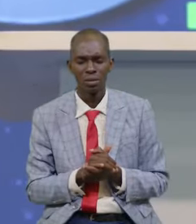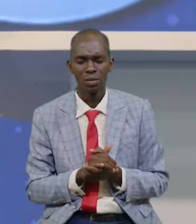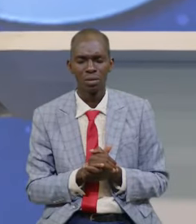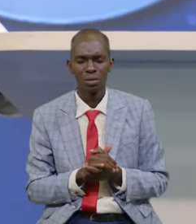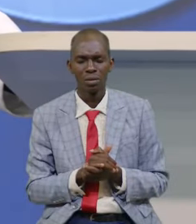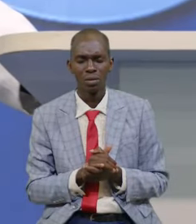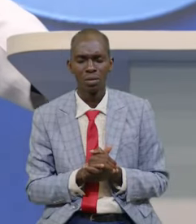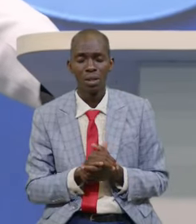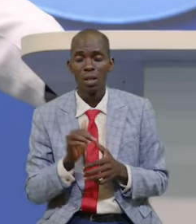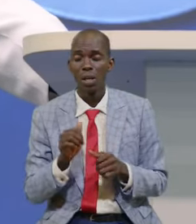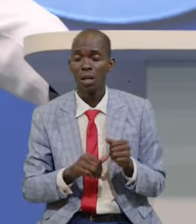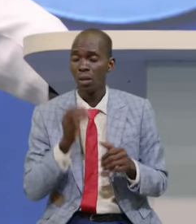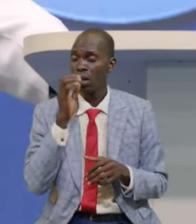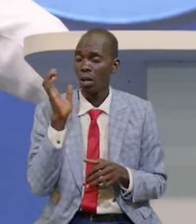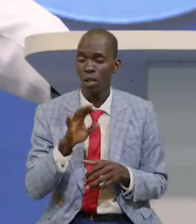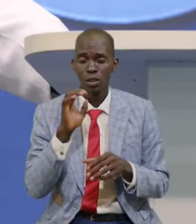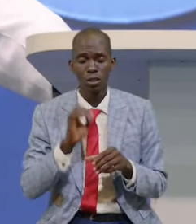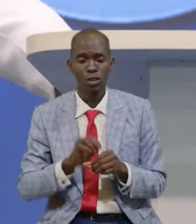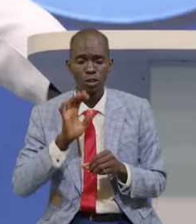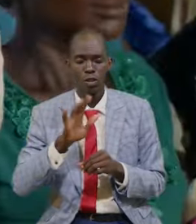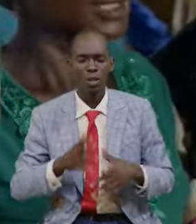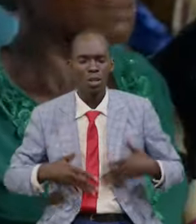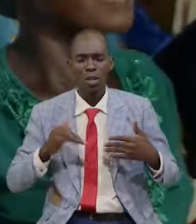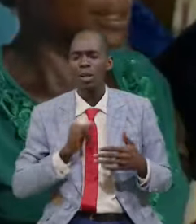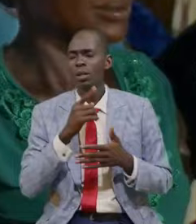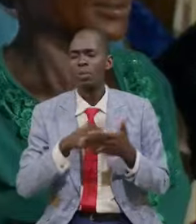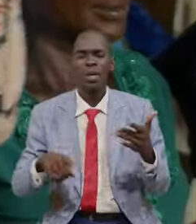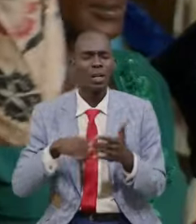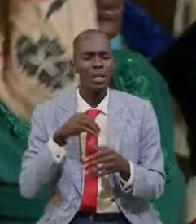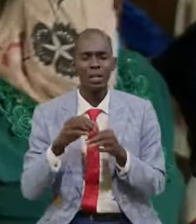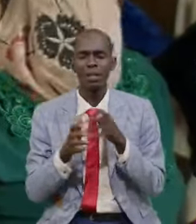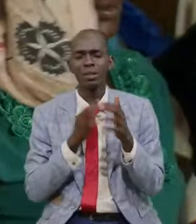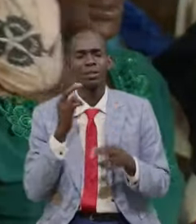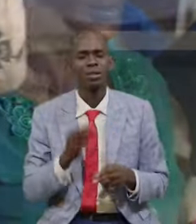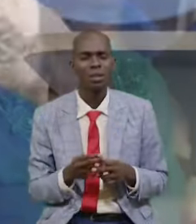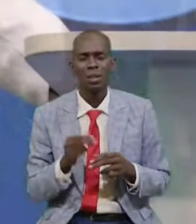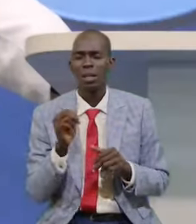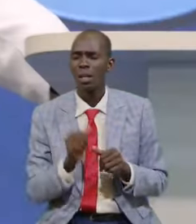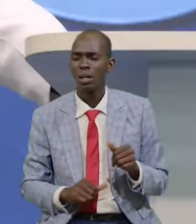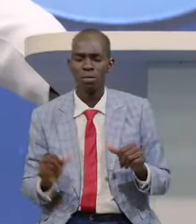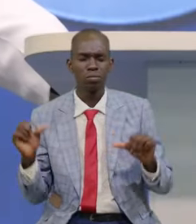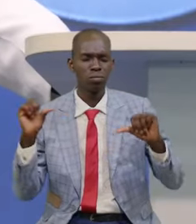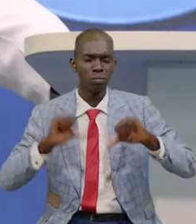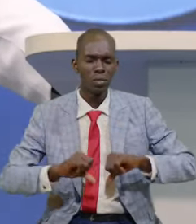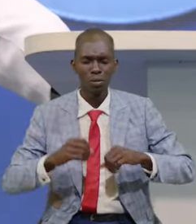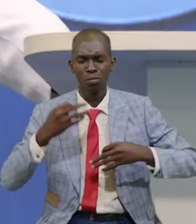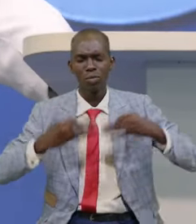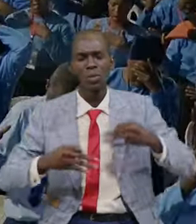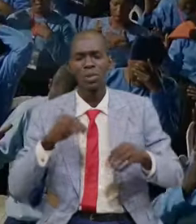Every curse in your life, I cancel. Every condemnation, I